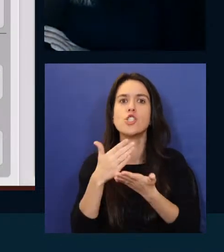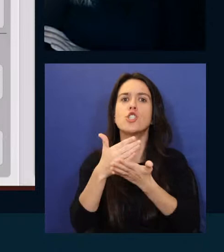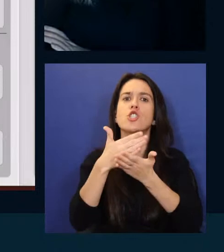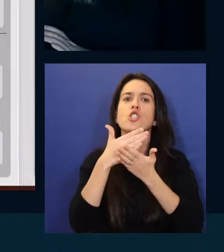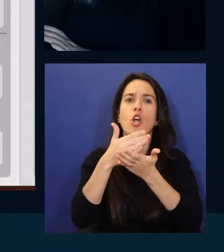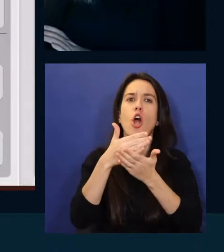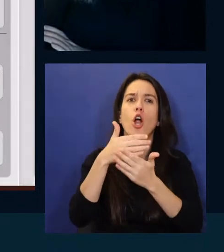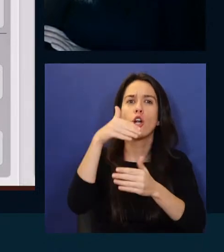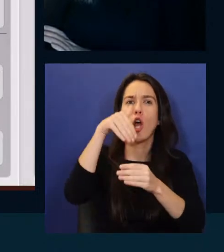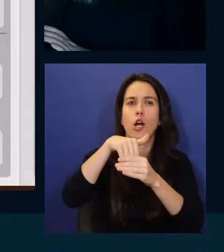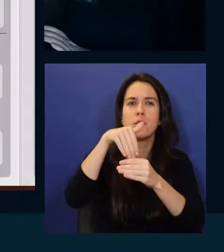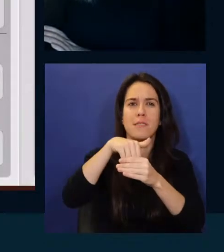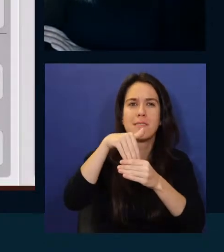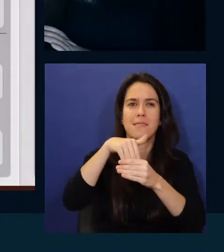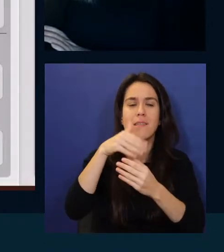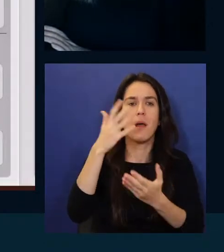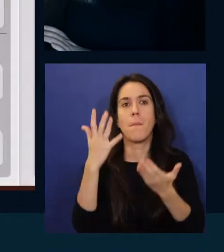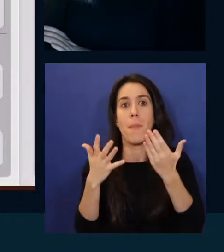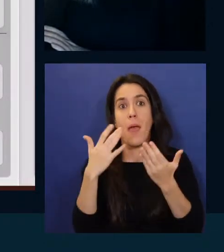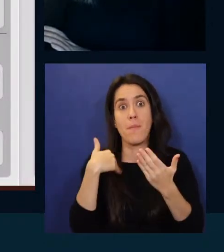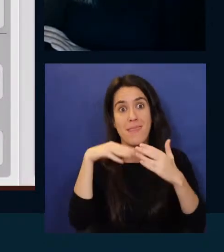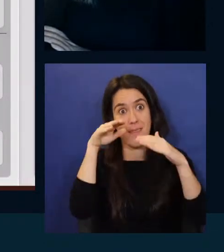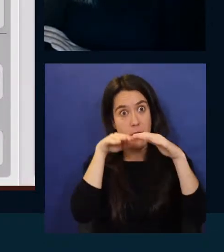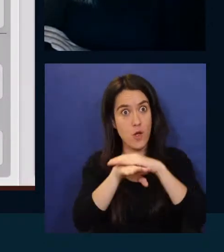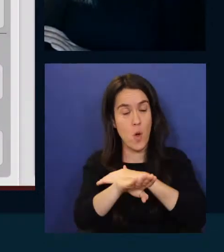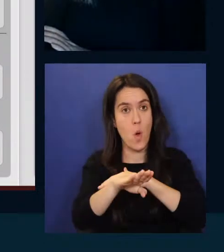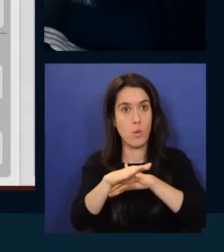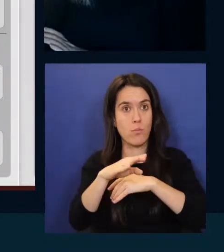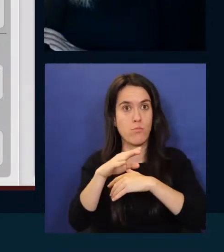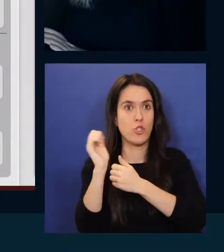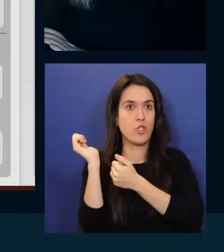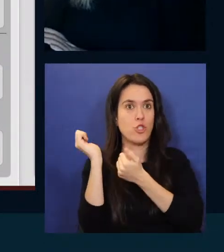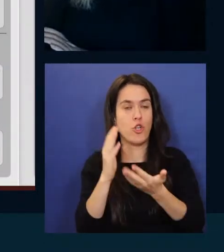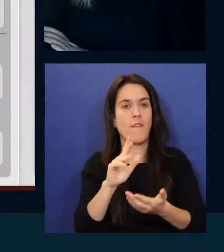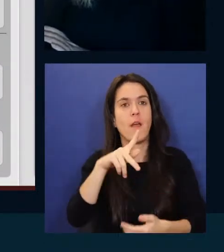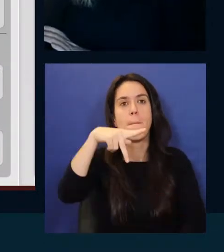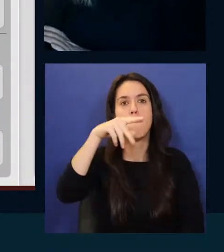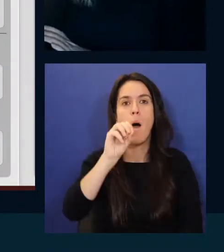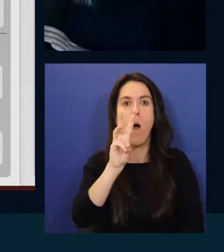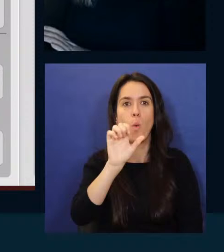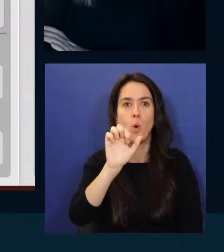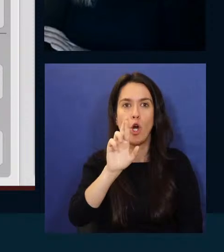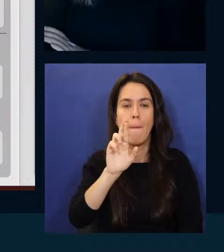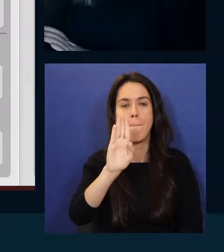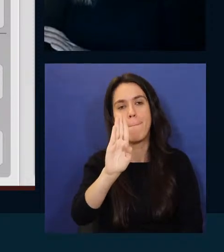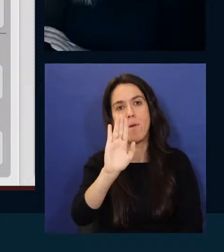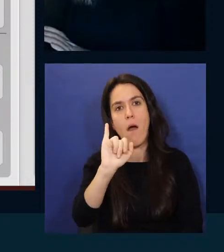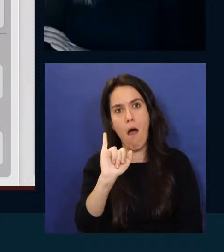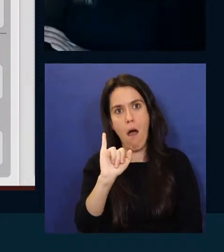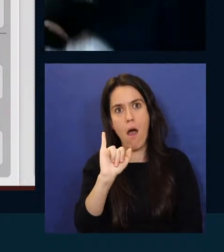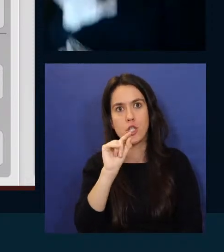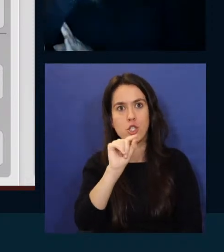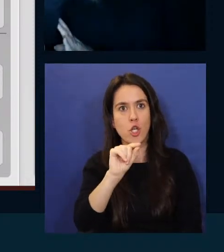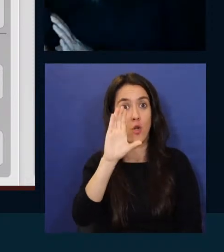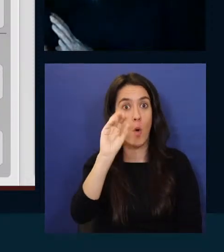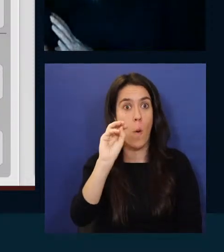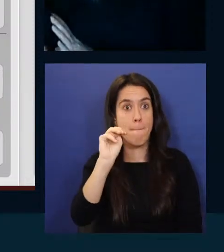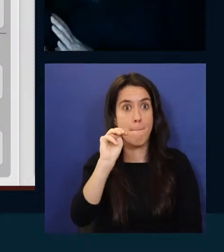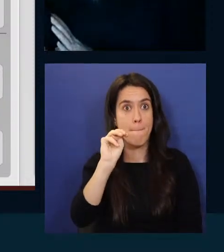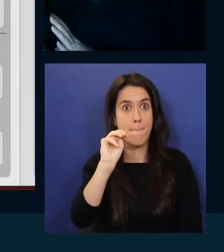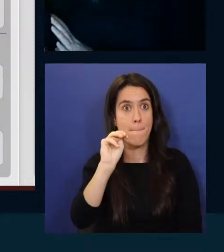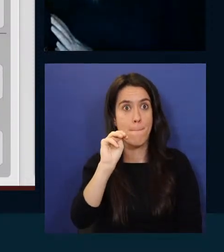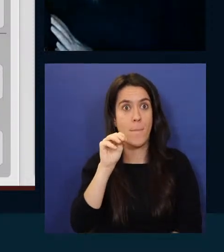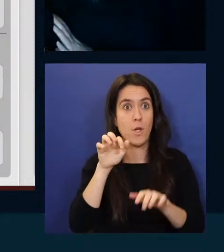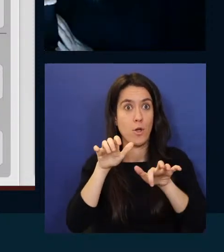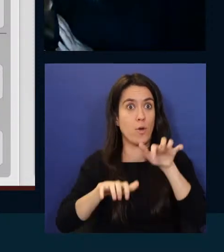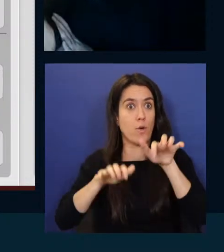go into the Power BI service, powerbi.com, there is the option up in the ribbon there.